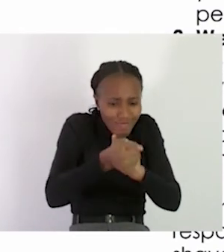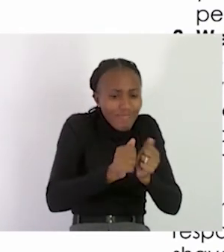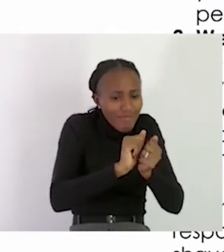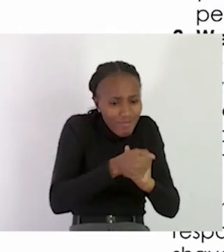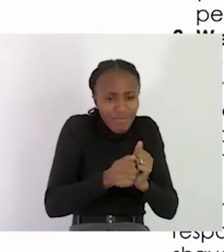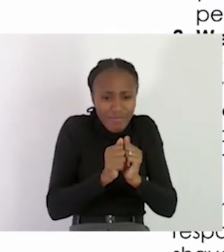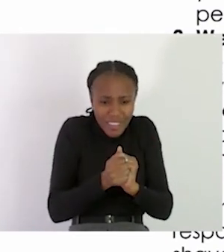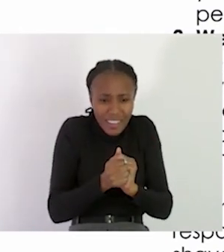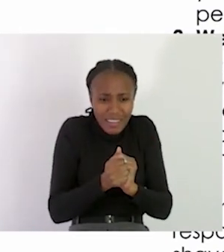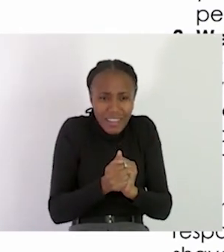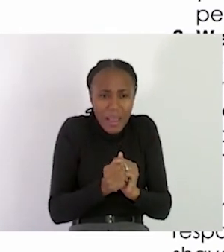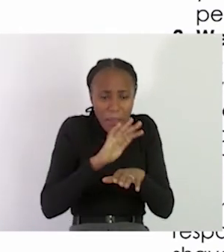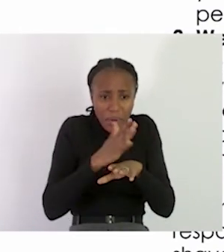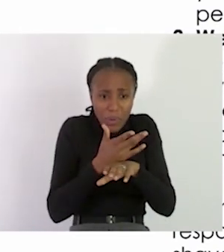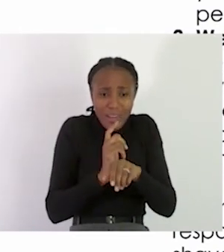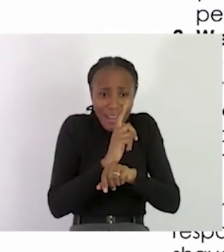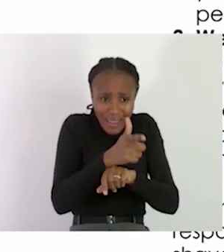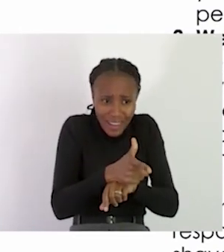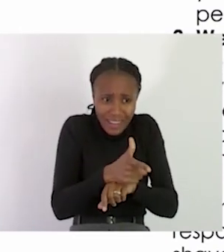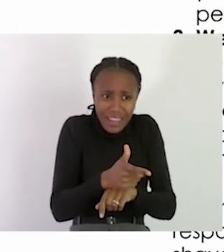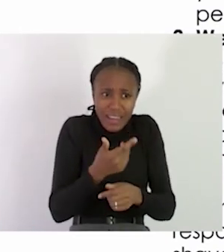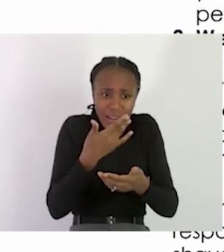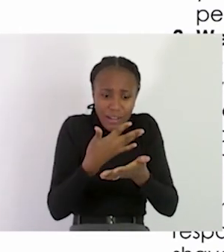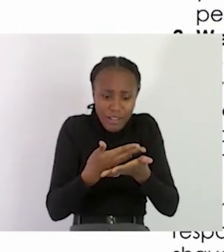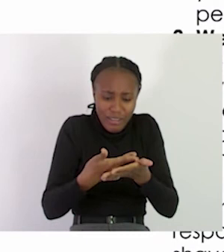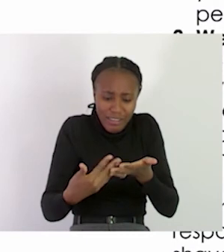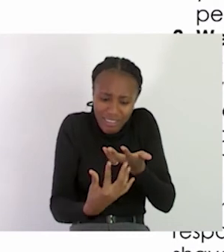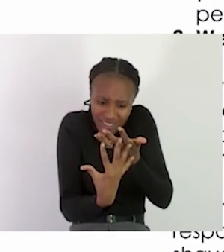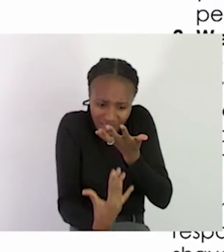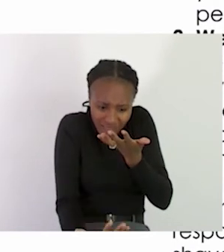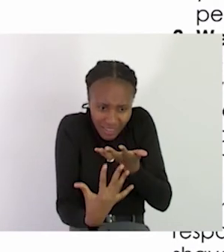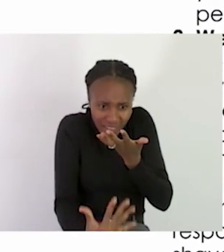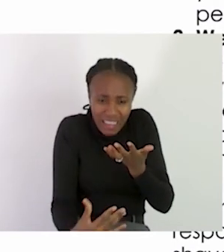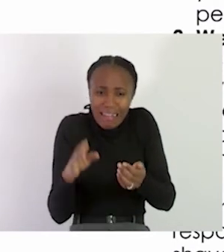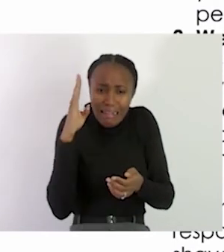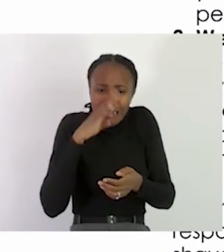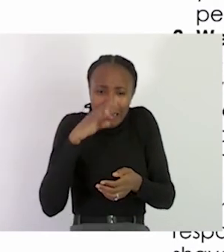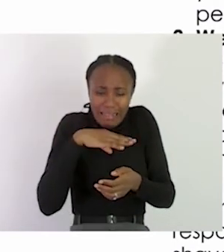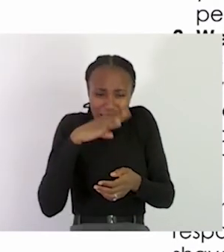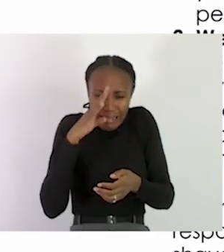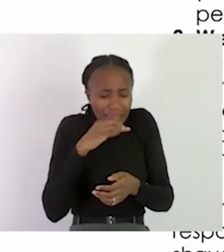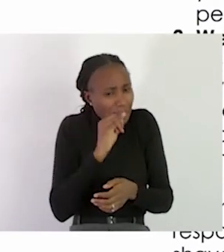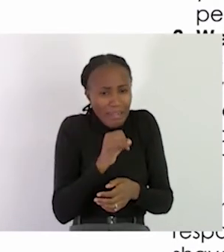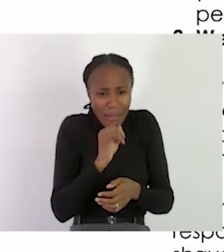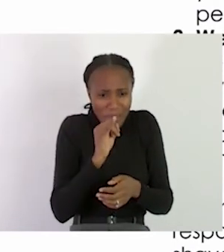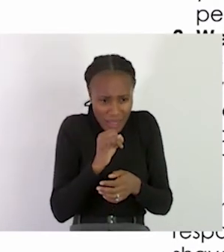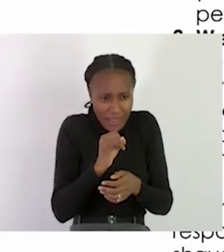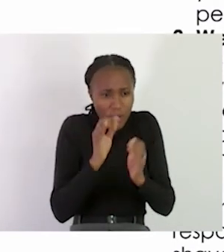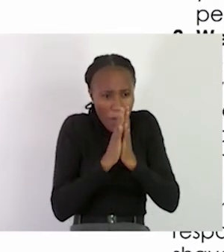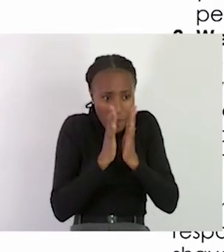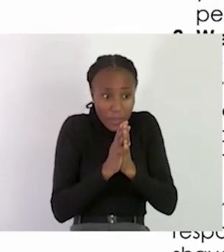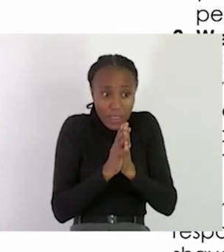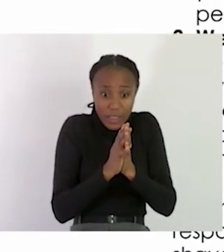doesn't leak through on your dress or it doesn't become smelly. You need to be very, very